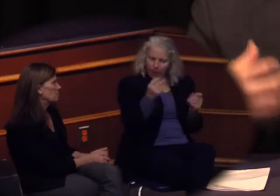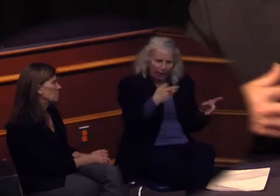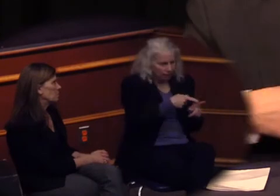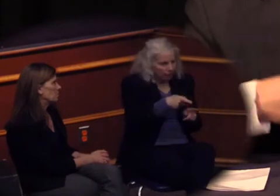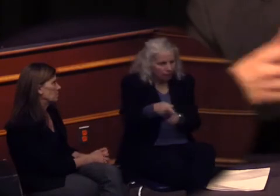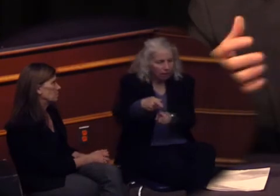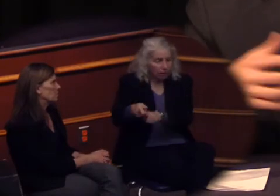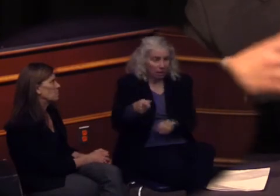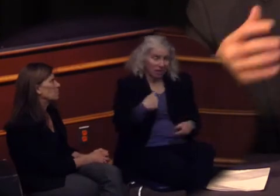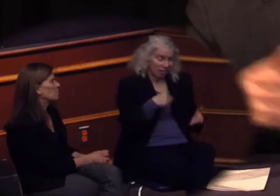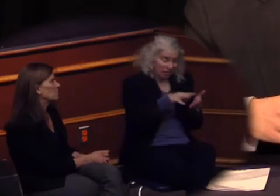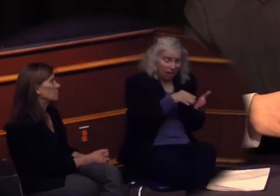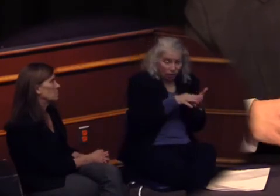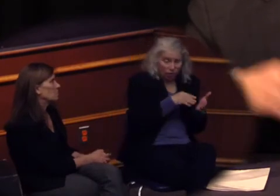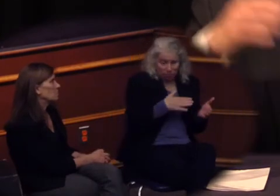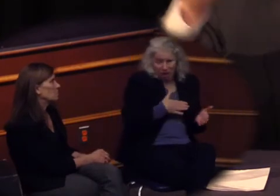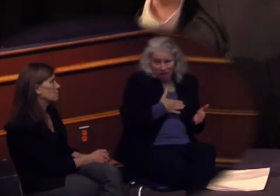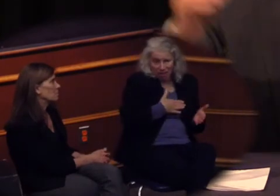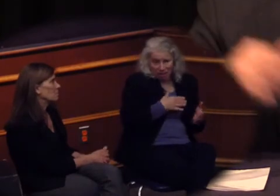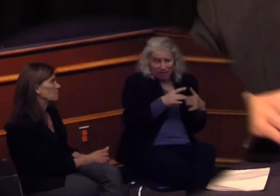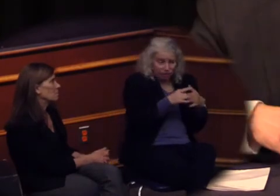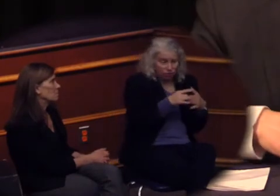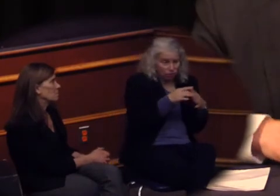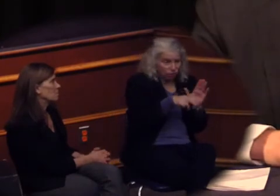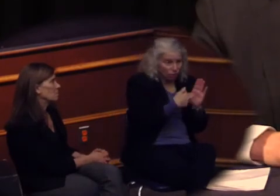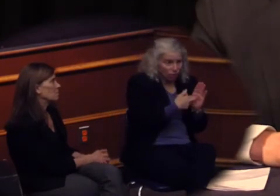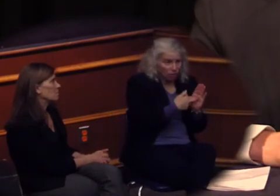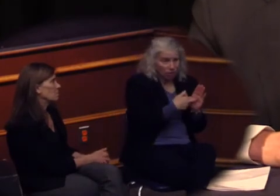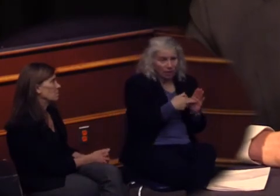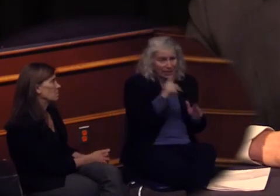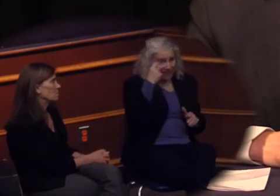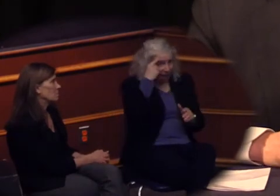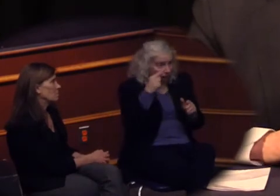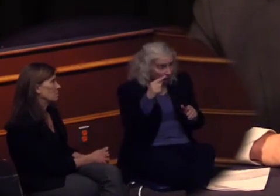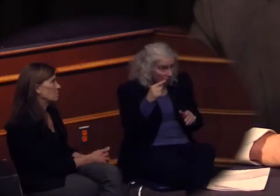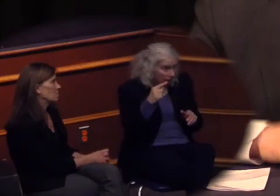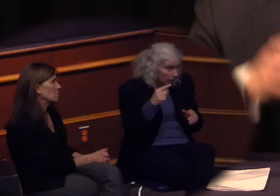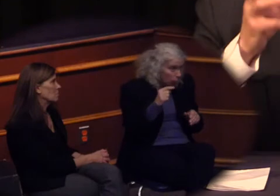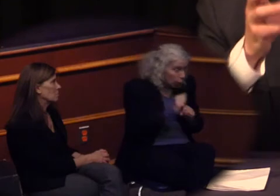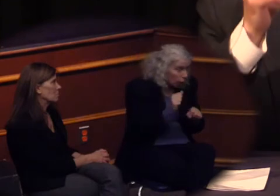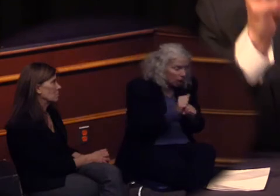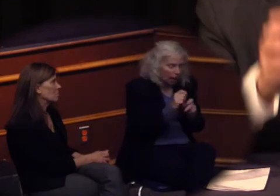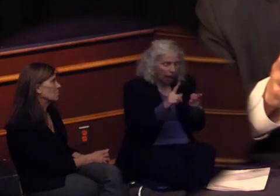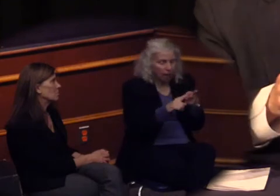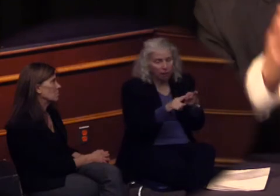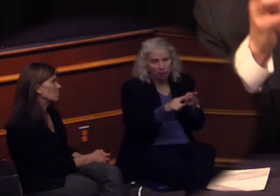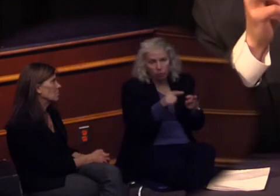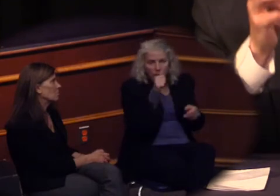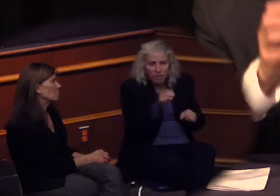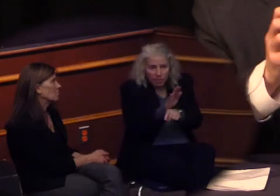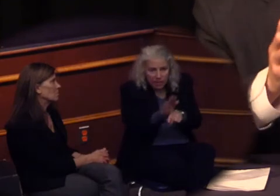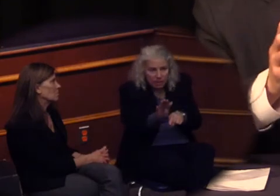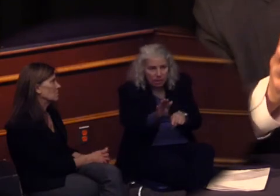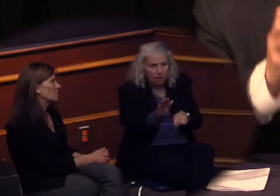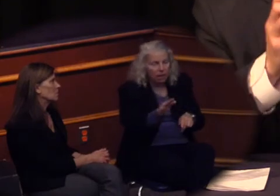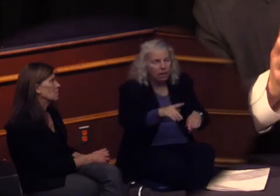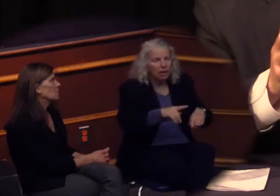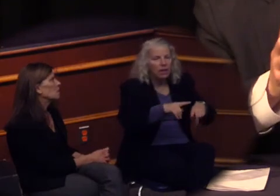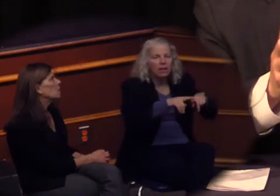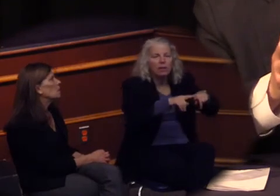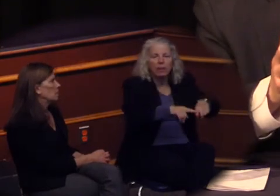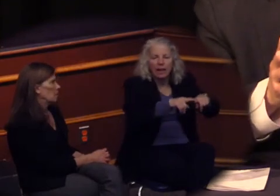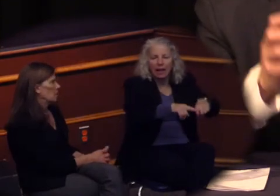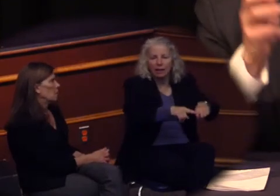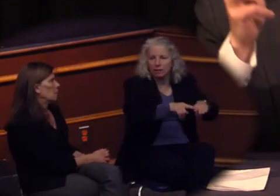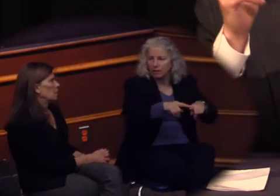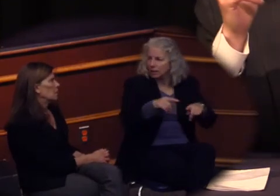the things I've learned in my various leadership roles in state government and the private sector is everything is dependent on the team you build.